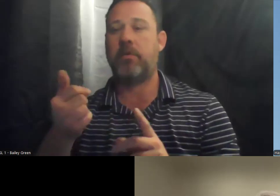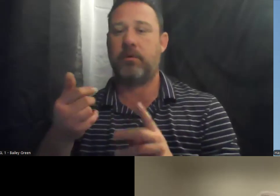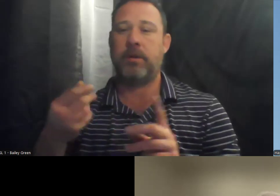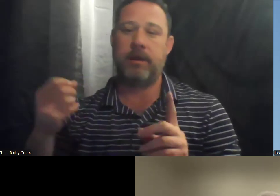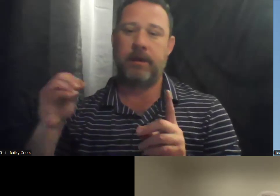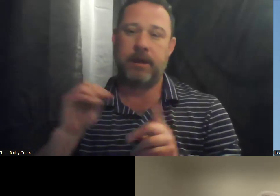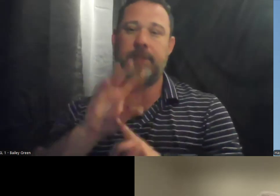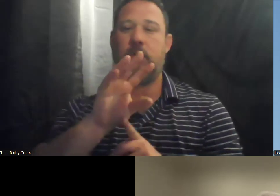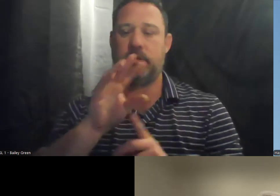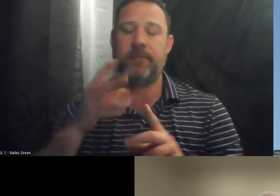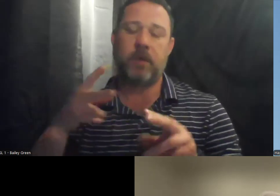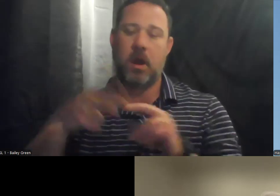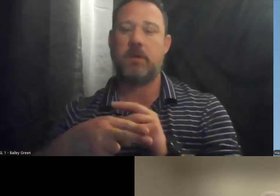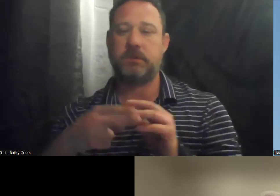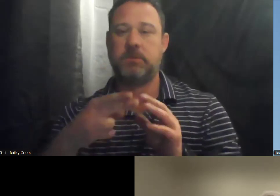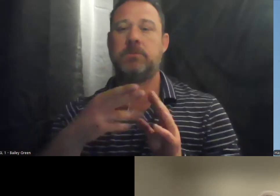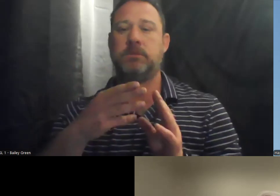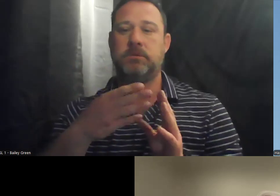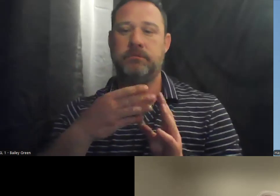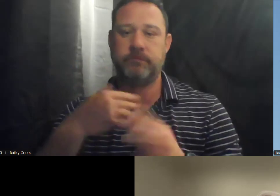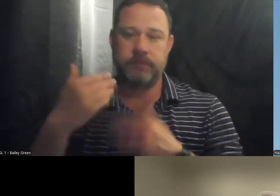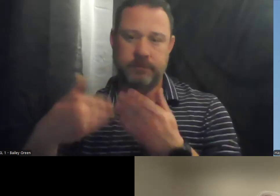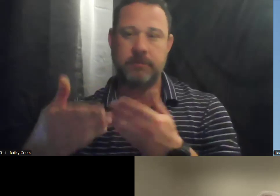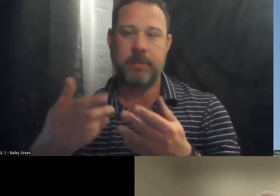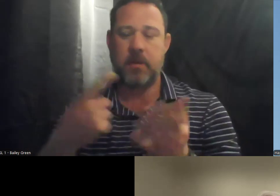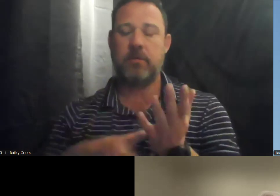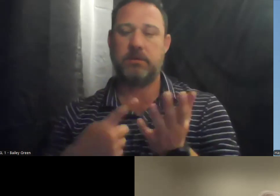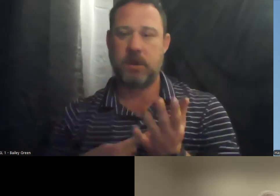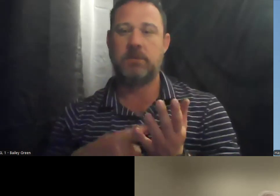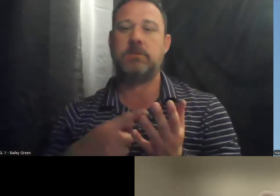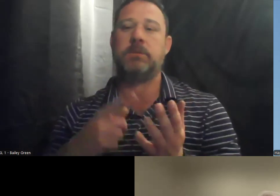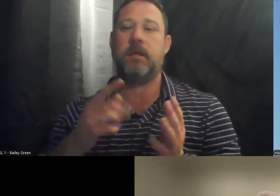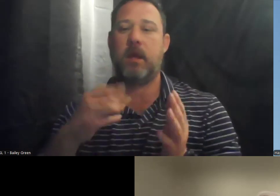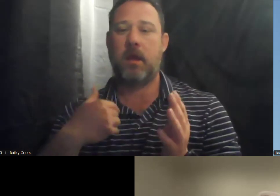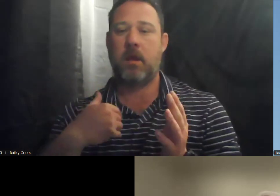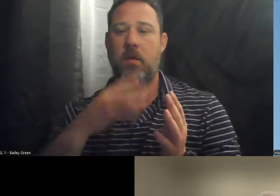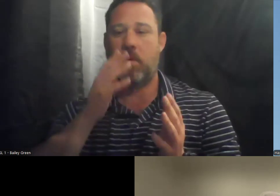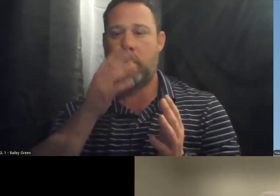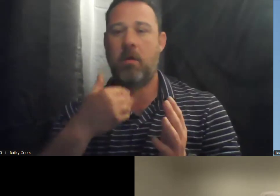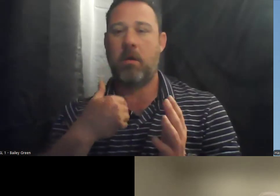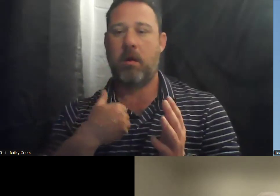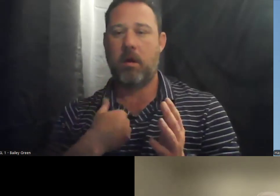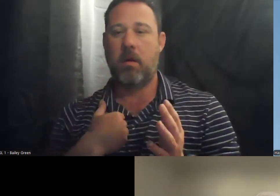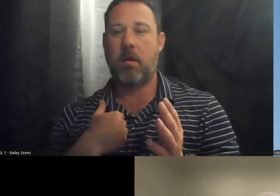of cuts that are coming down the road or being discussed now that have definite